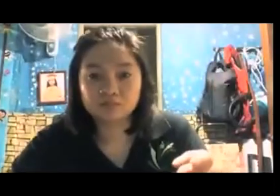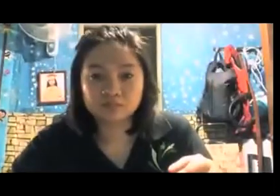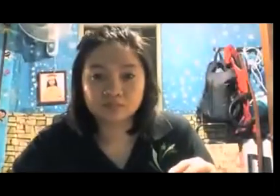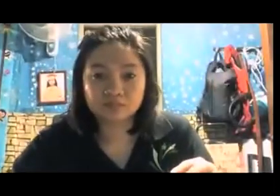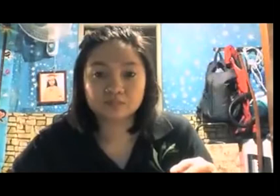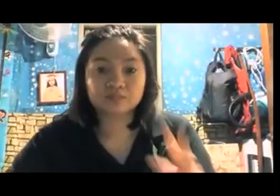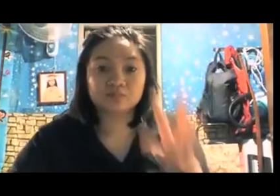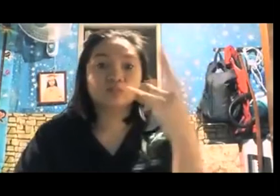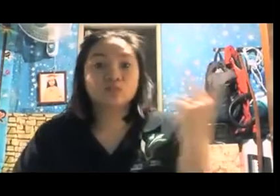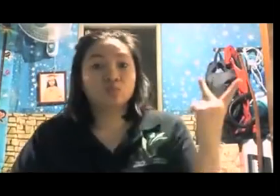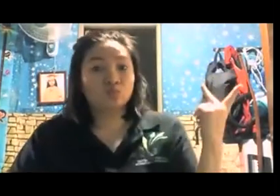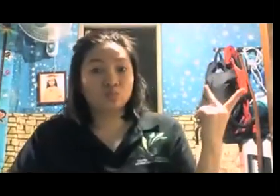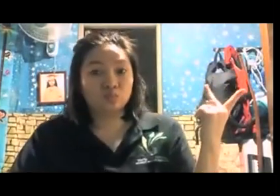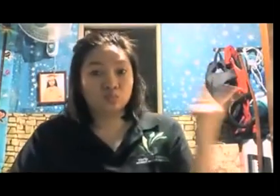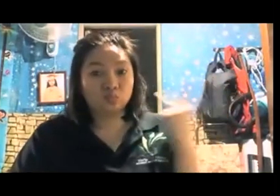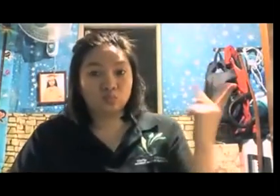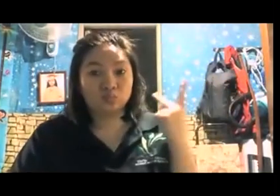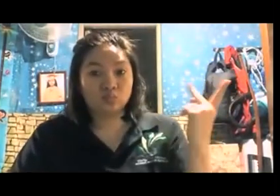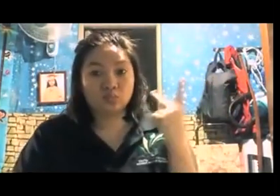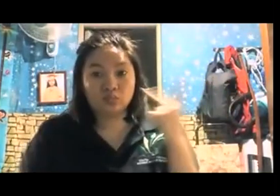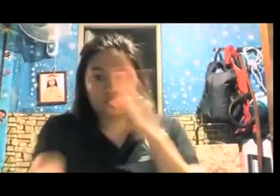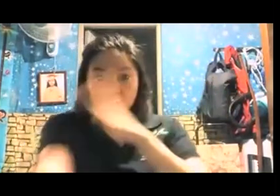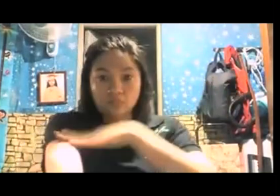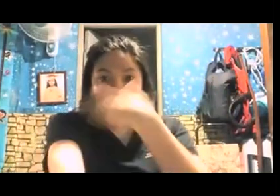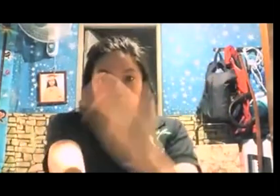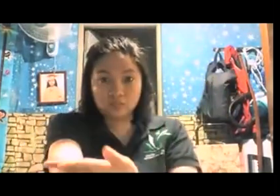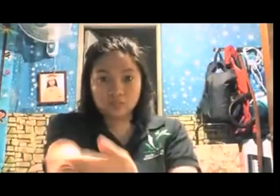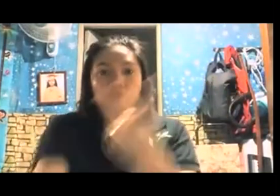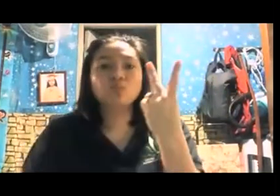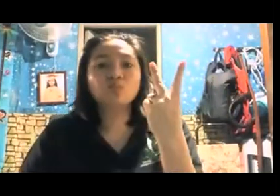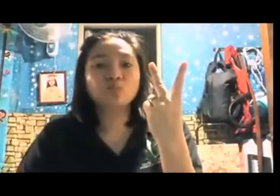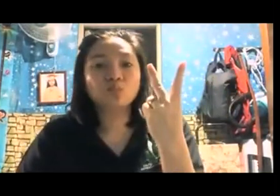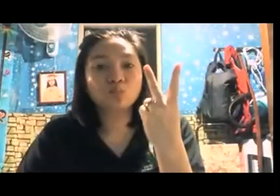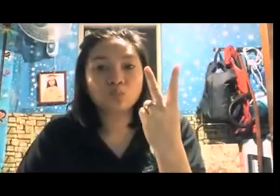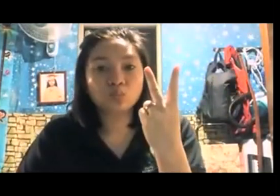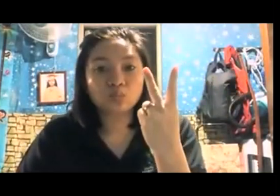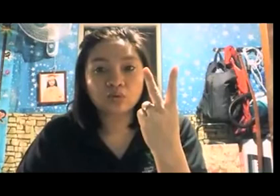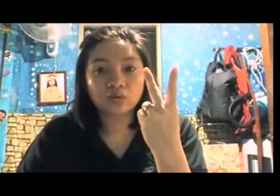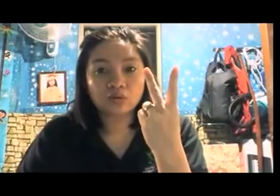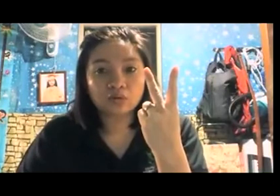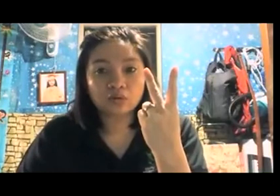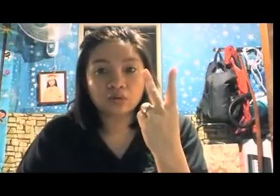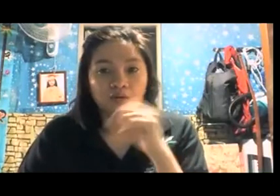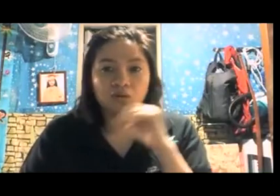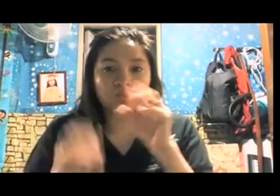what point do you introduce this sign? Sorry, this is Meng. Uh,